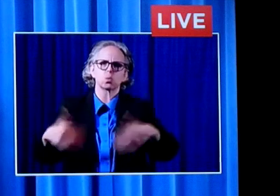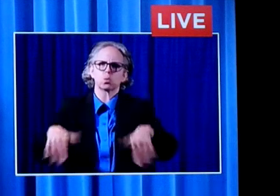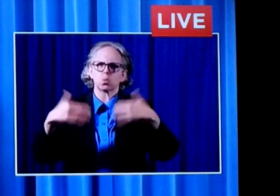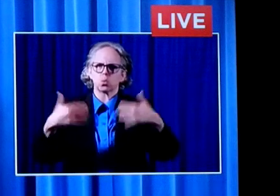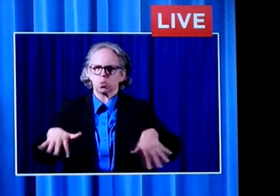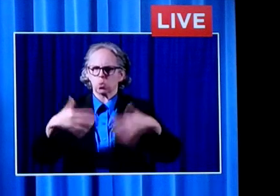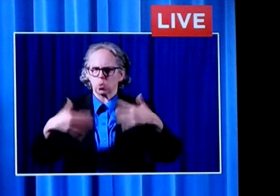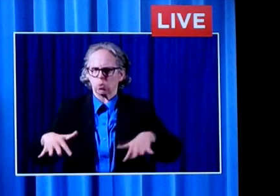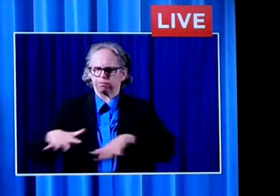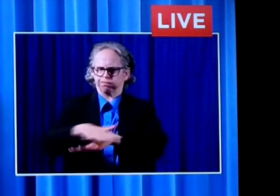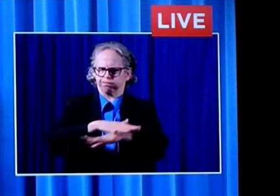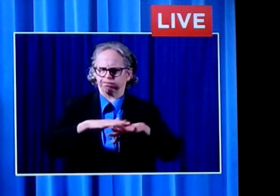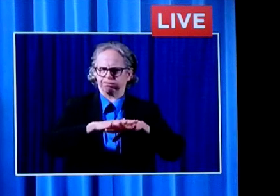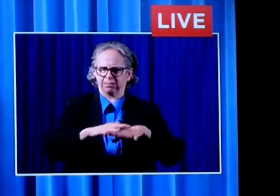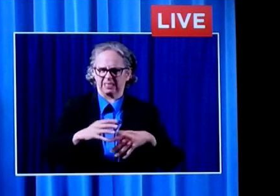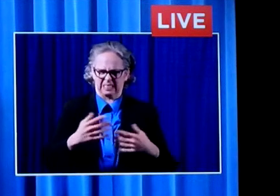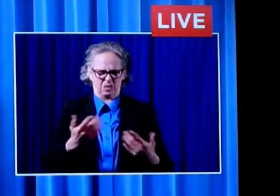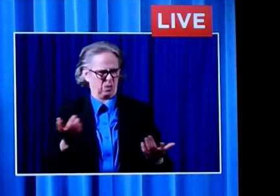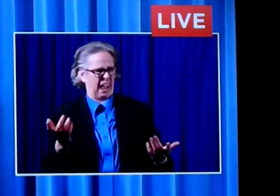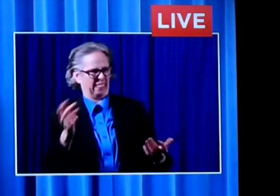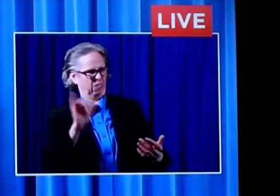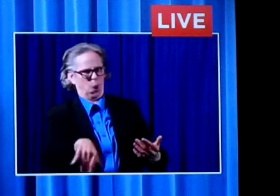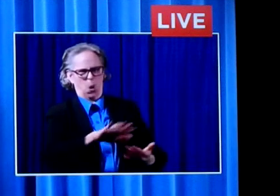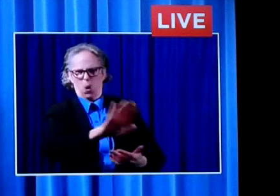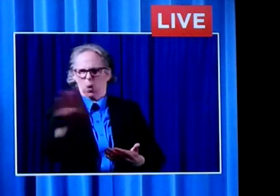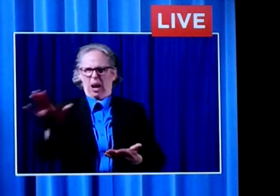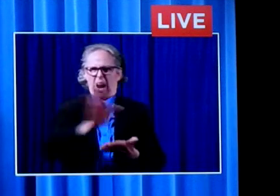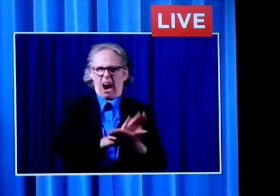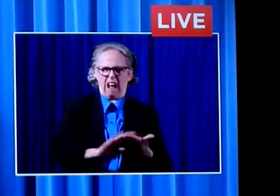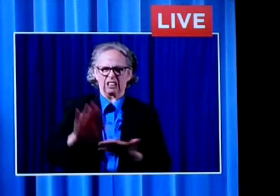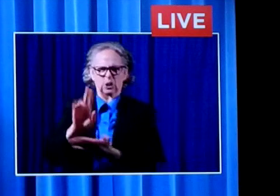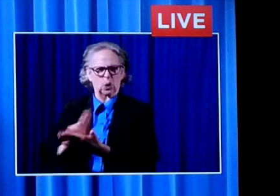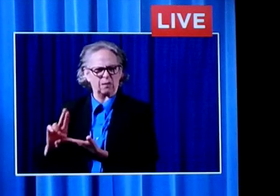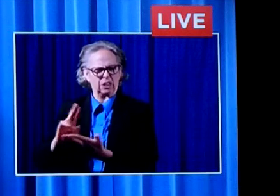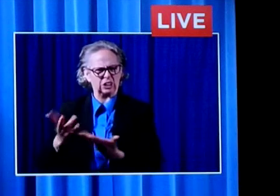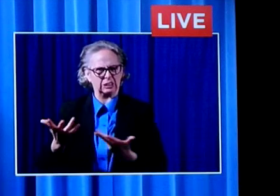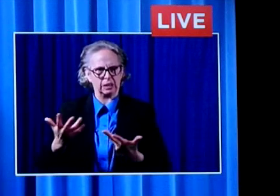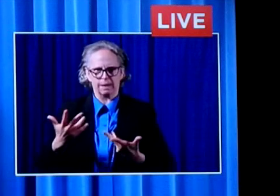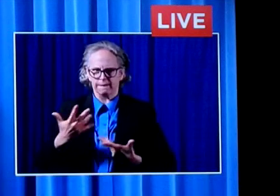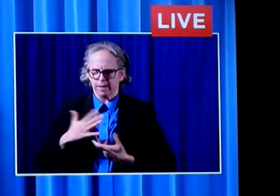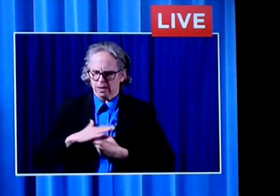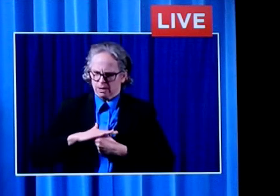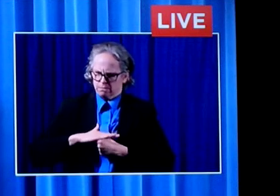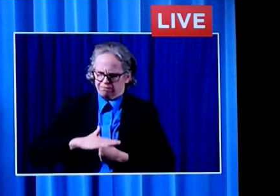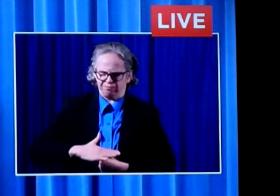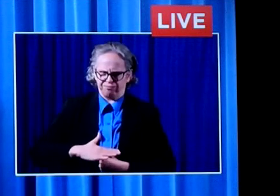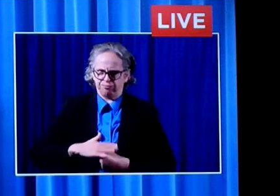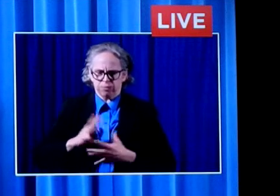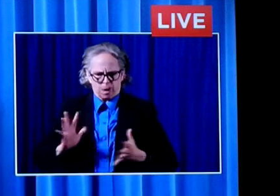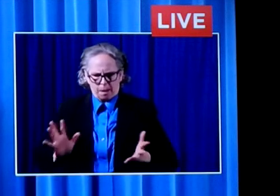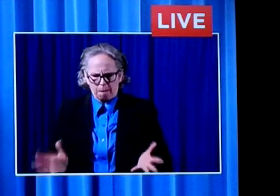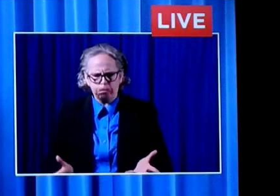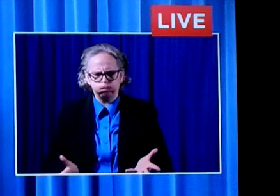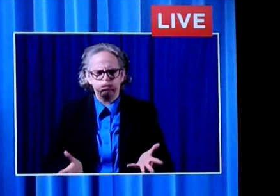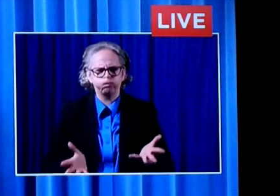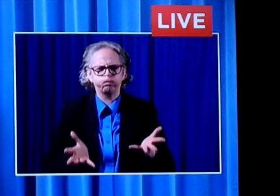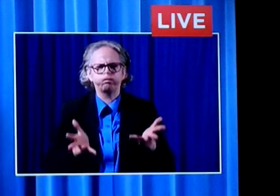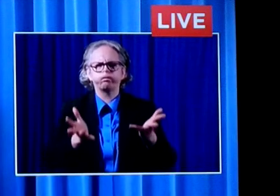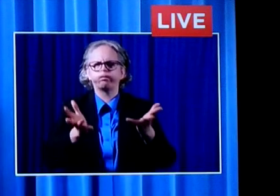Colleges and universities really drive our economy. They drive the local economy of that